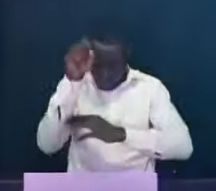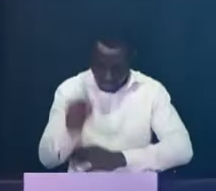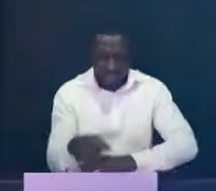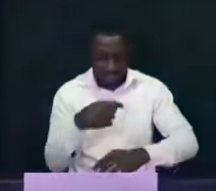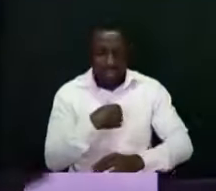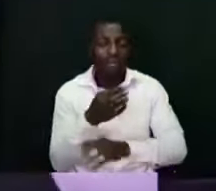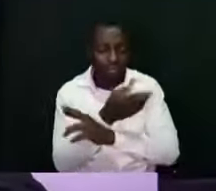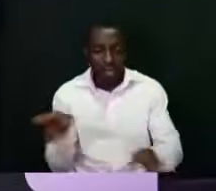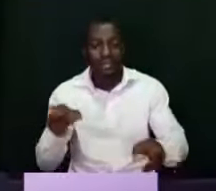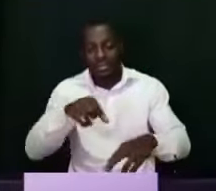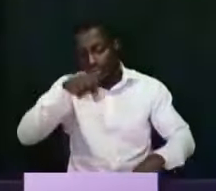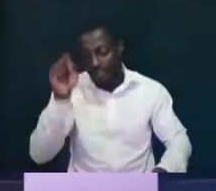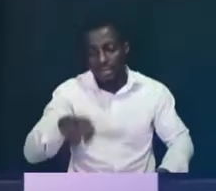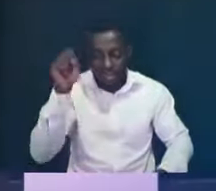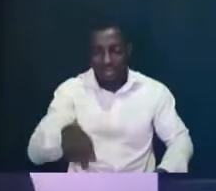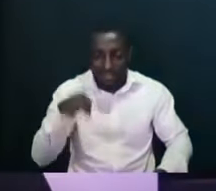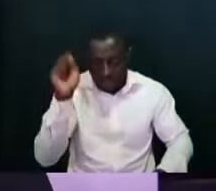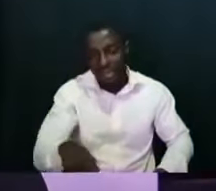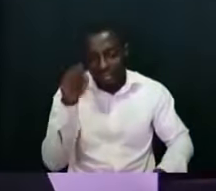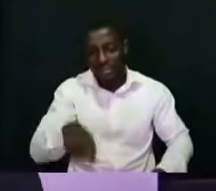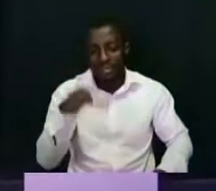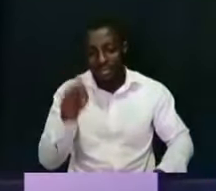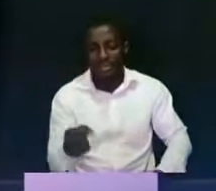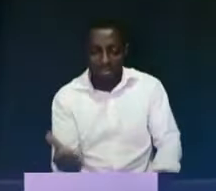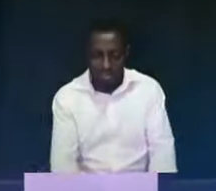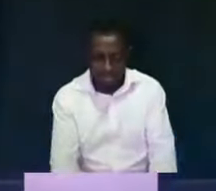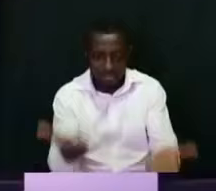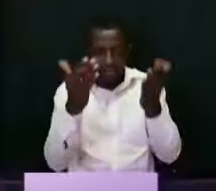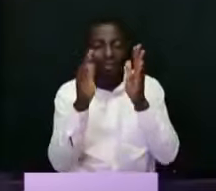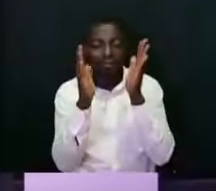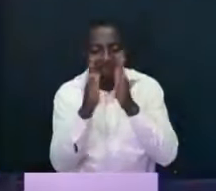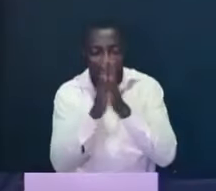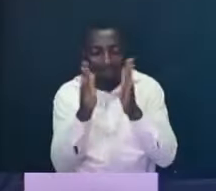soul will say yes to the Lord. Shall we rise and begin to pray? Shall we rise and begin to pray?